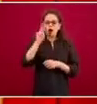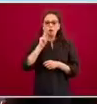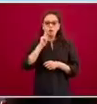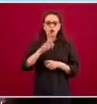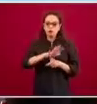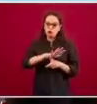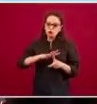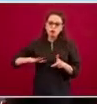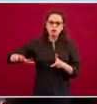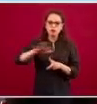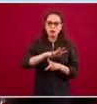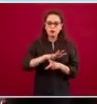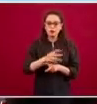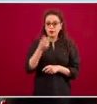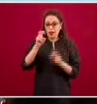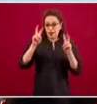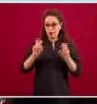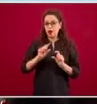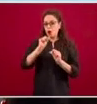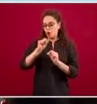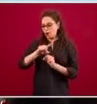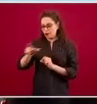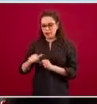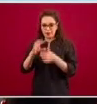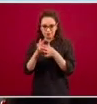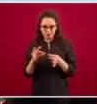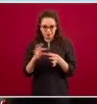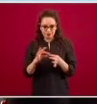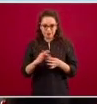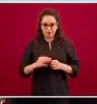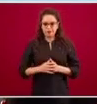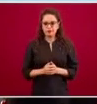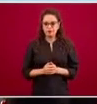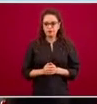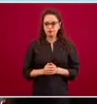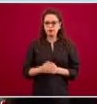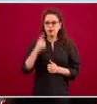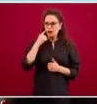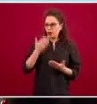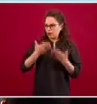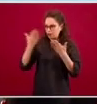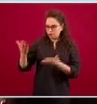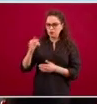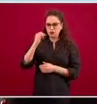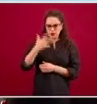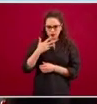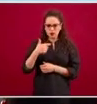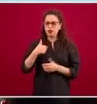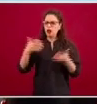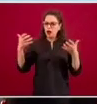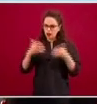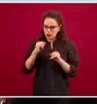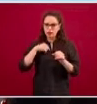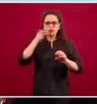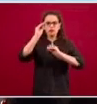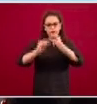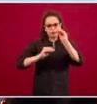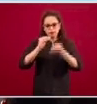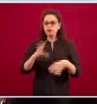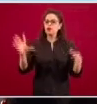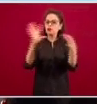curves every day, and this was related to the insistence of why aren't